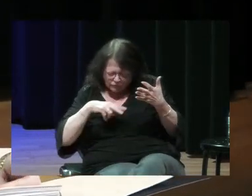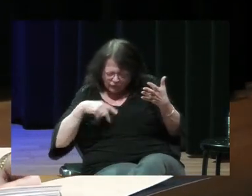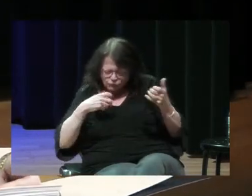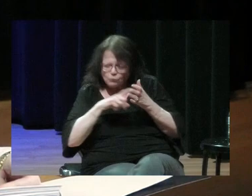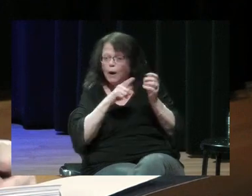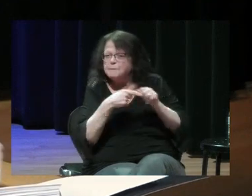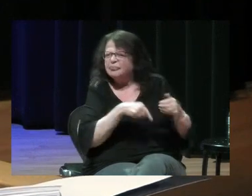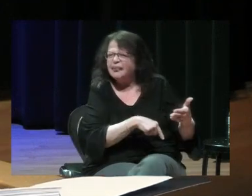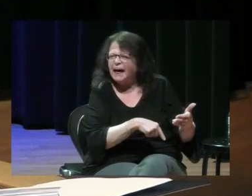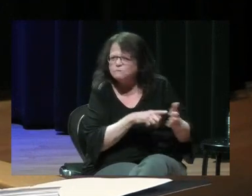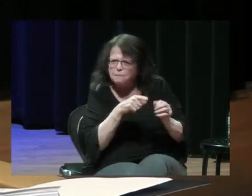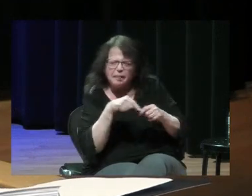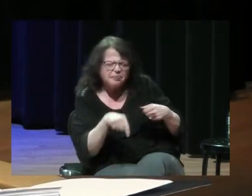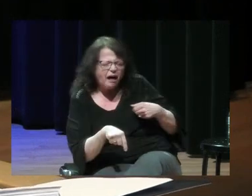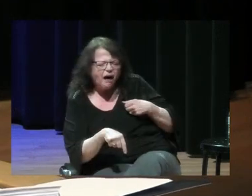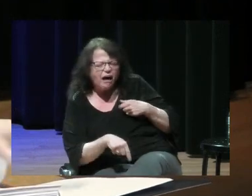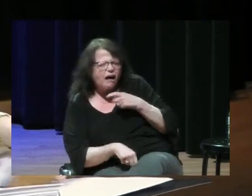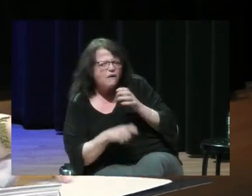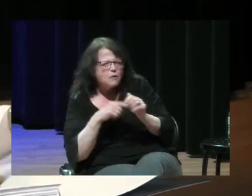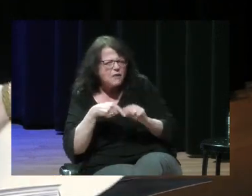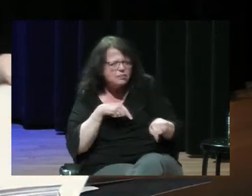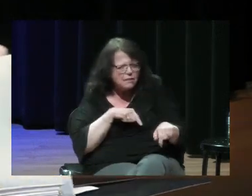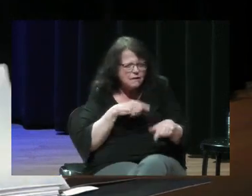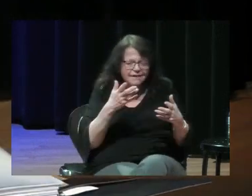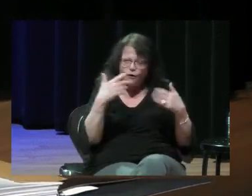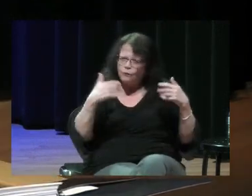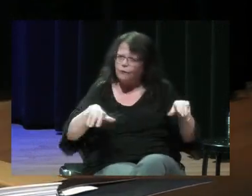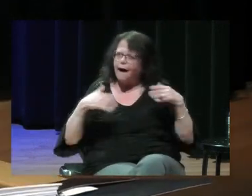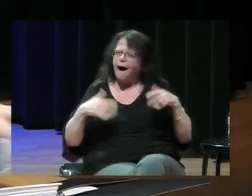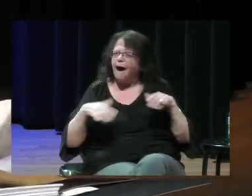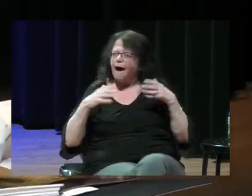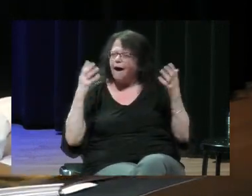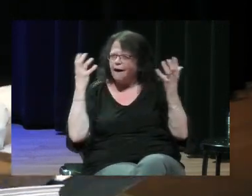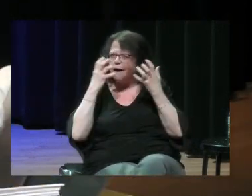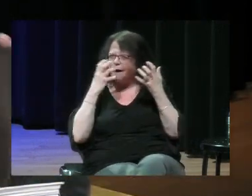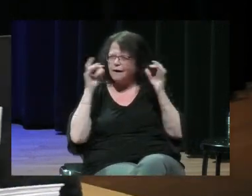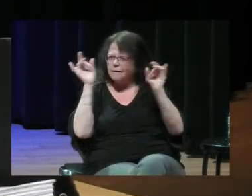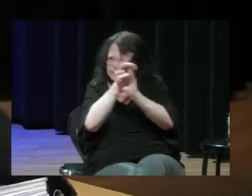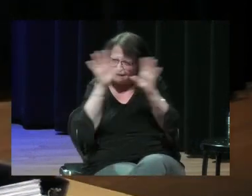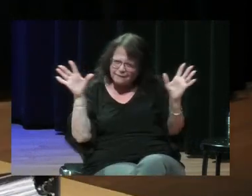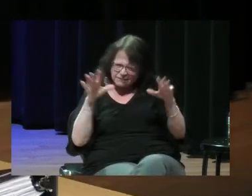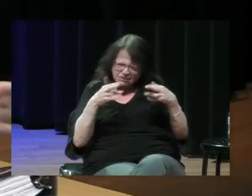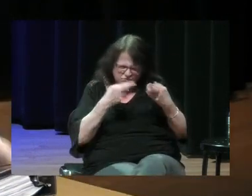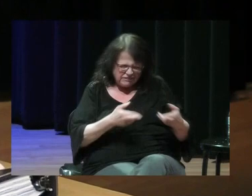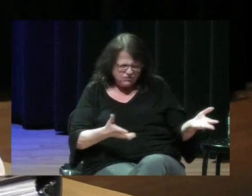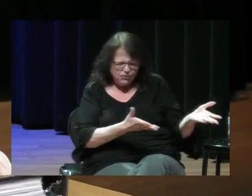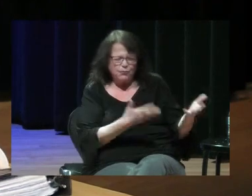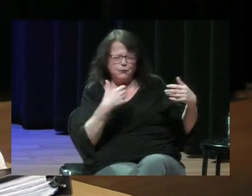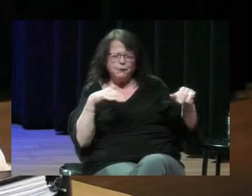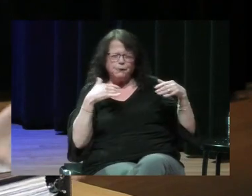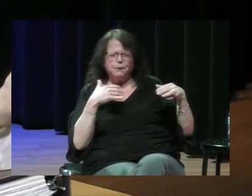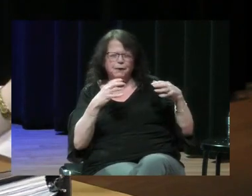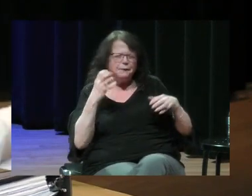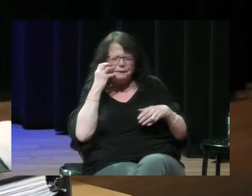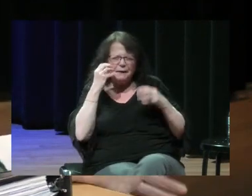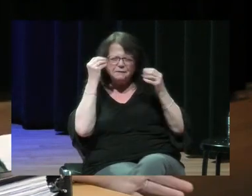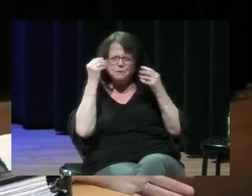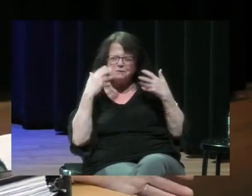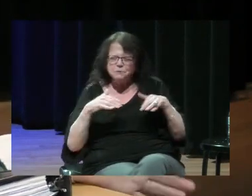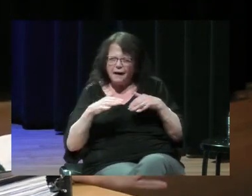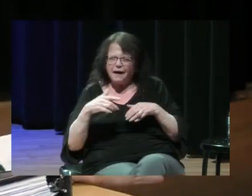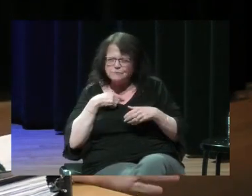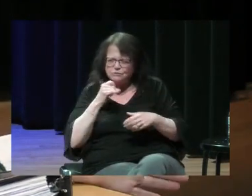about this? What an incredible, incredible resource. And also, you know, I'm just a daughter of a